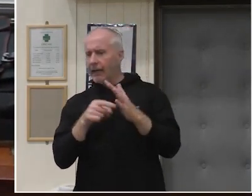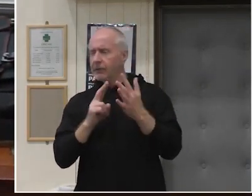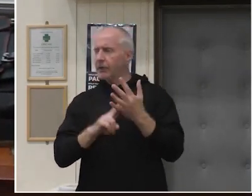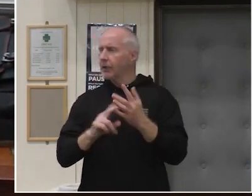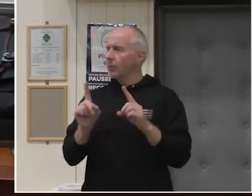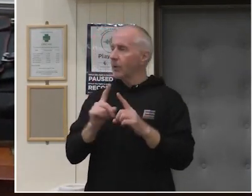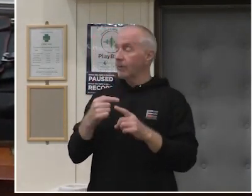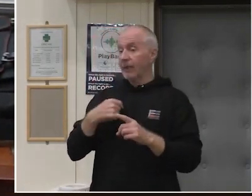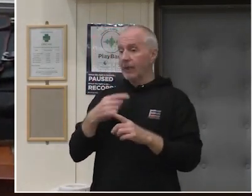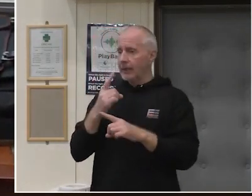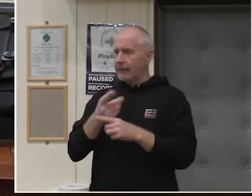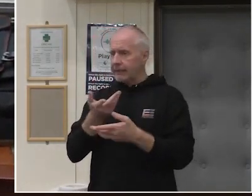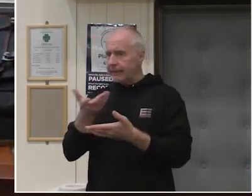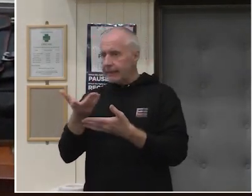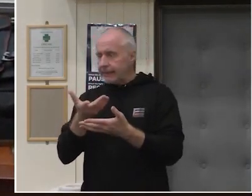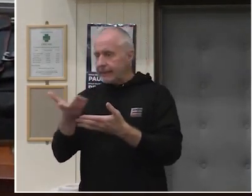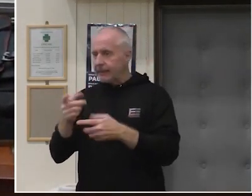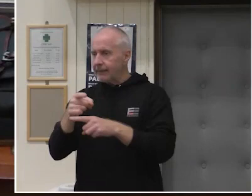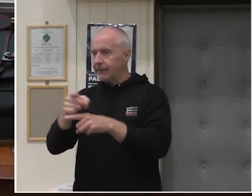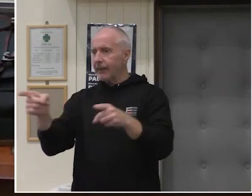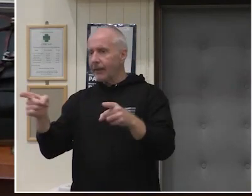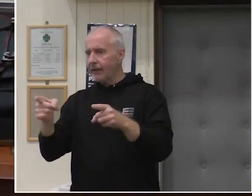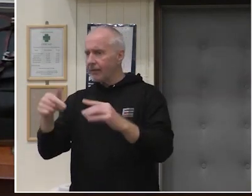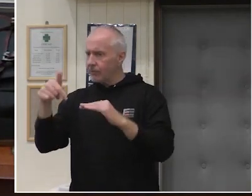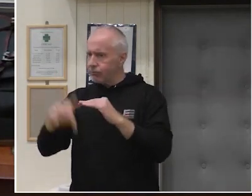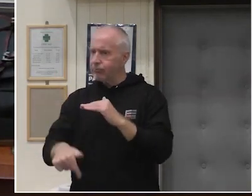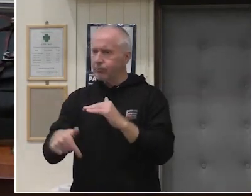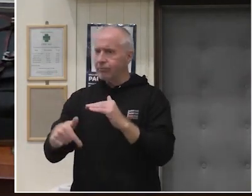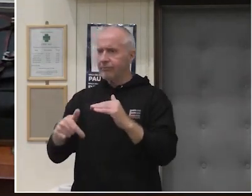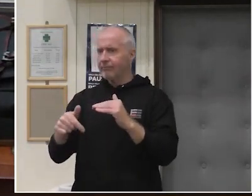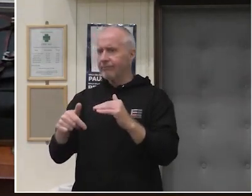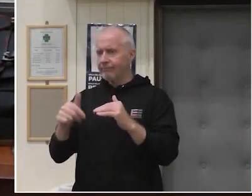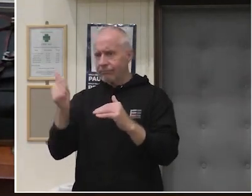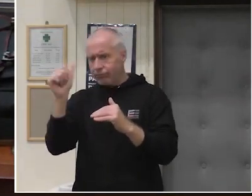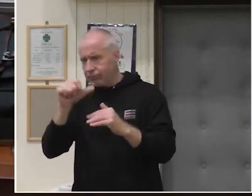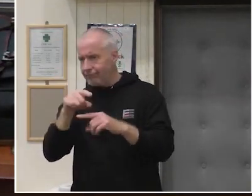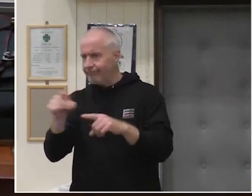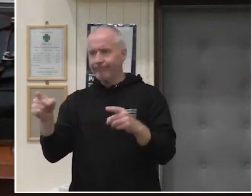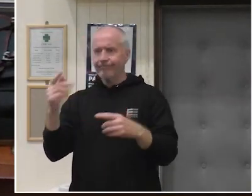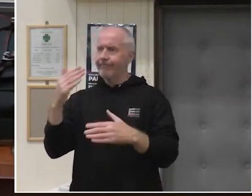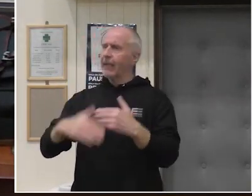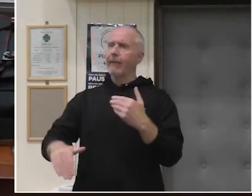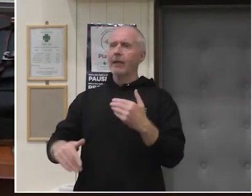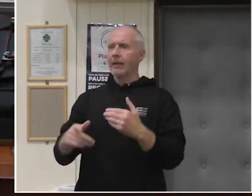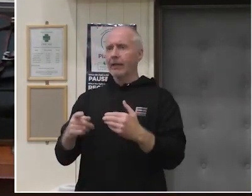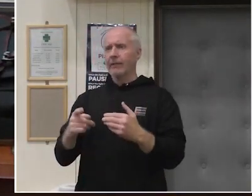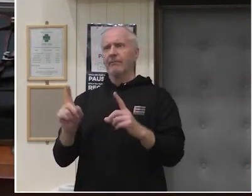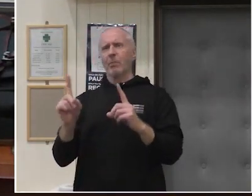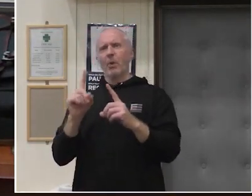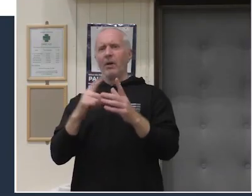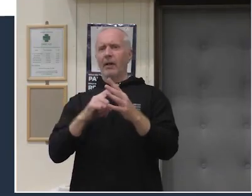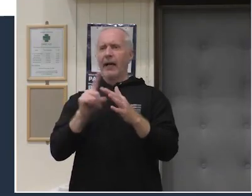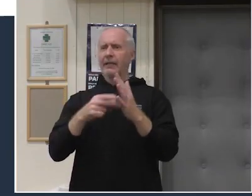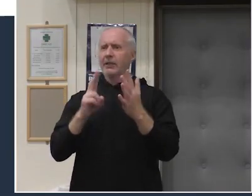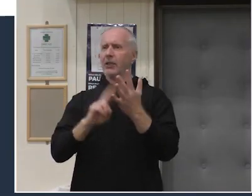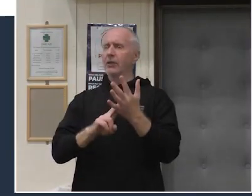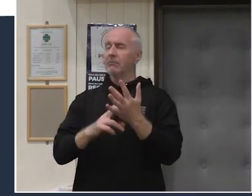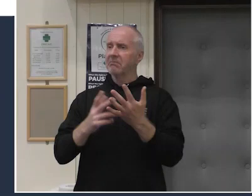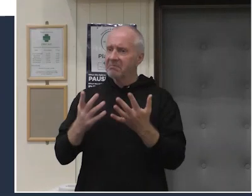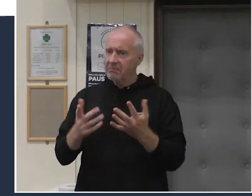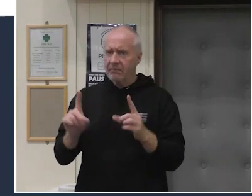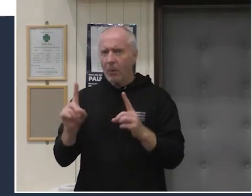many physicists that are hardcore and they have never come across one before.